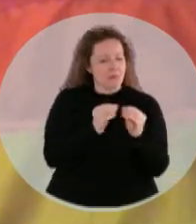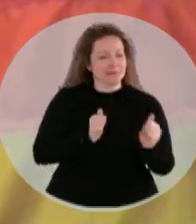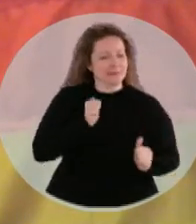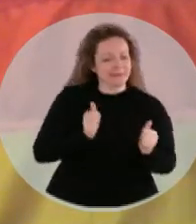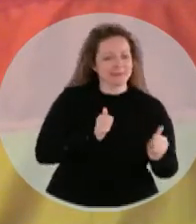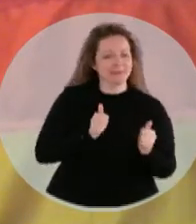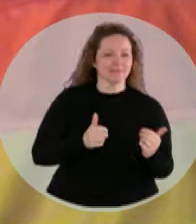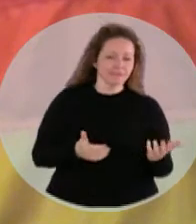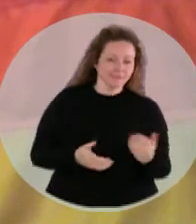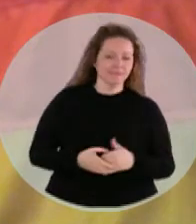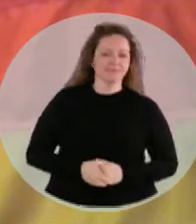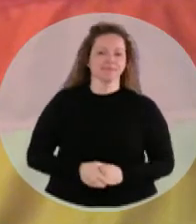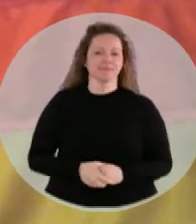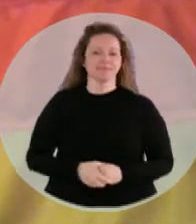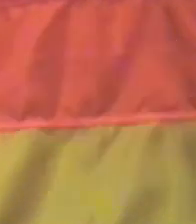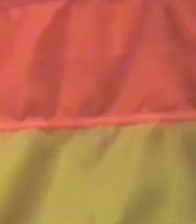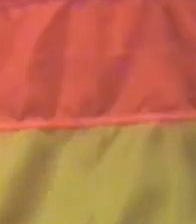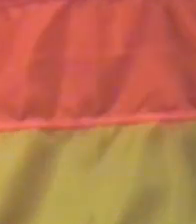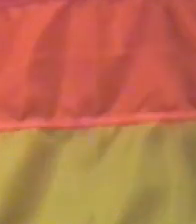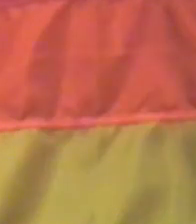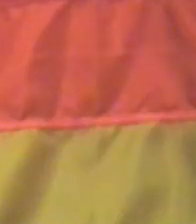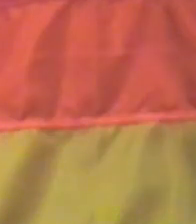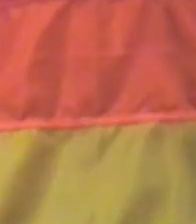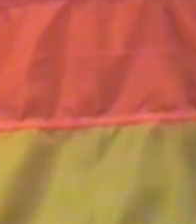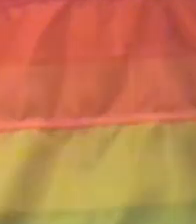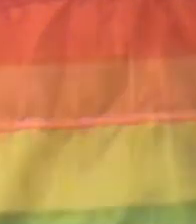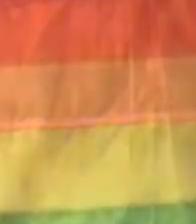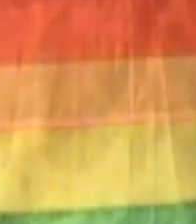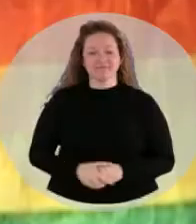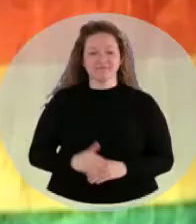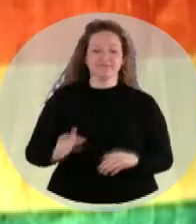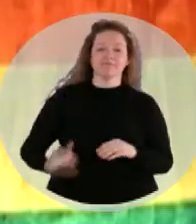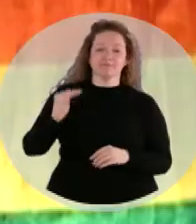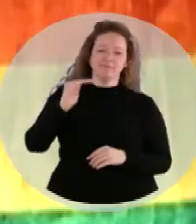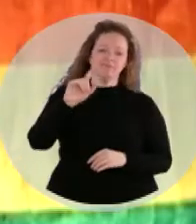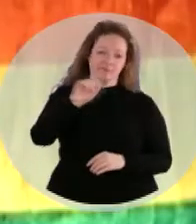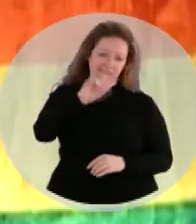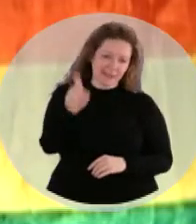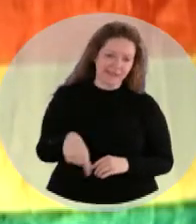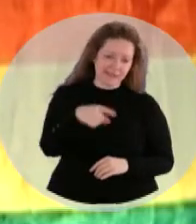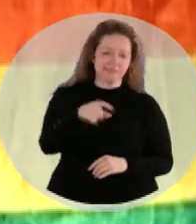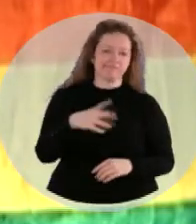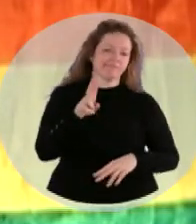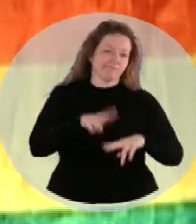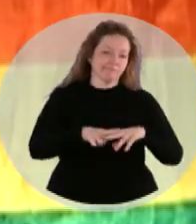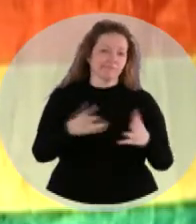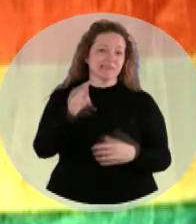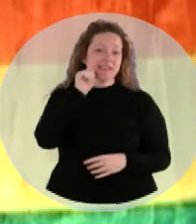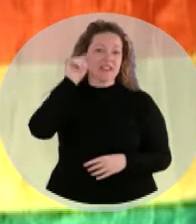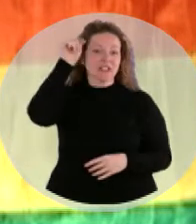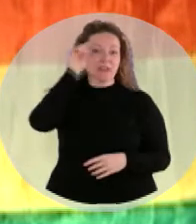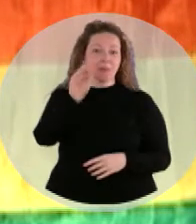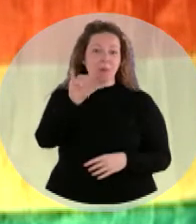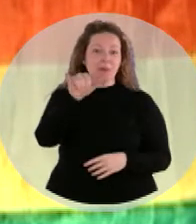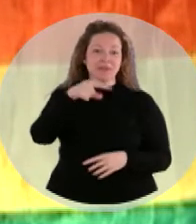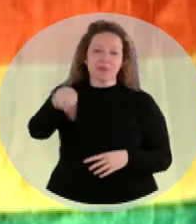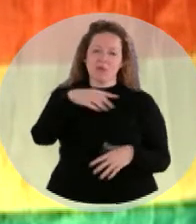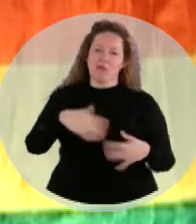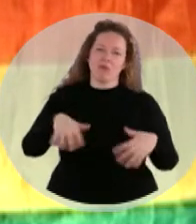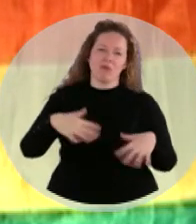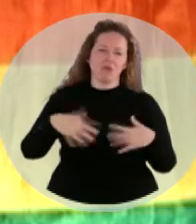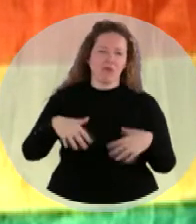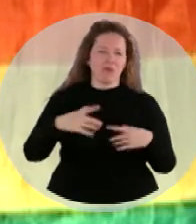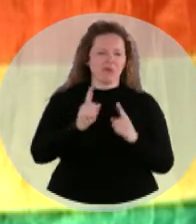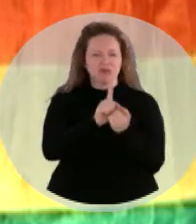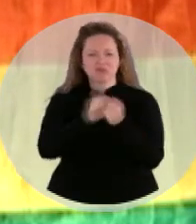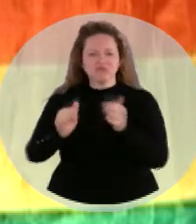but more of us need to stand up. As I said, I grew up in Texas where the rite of passage